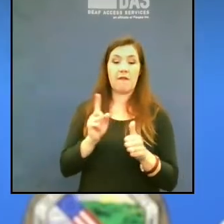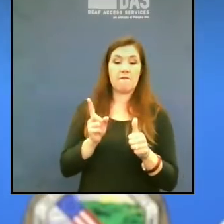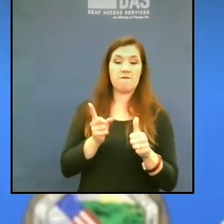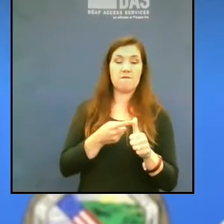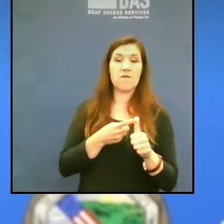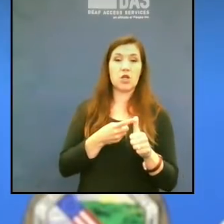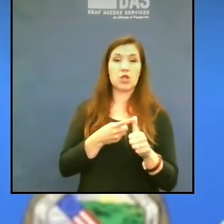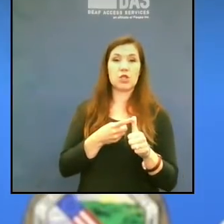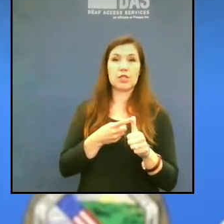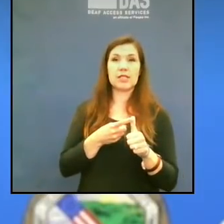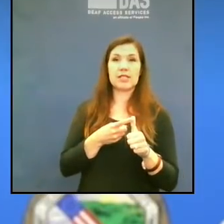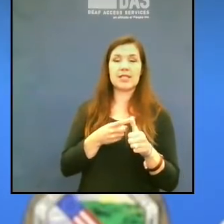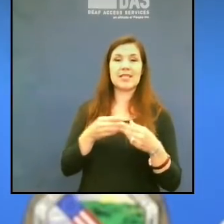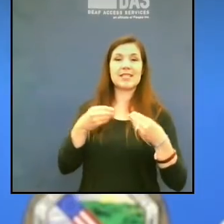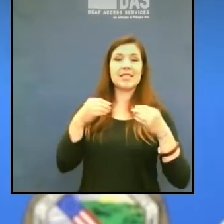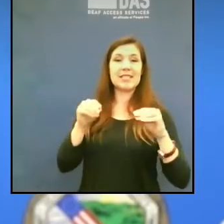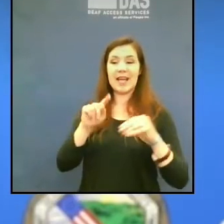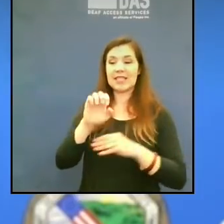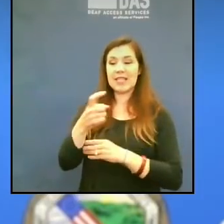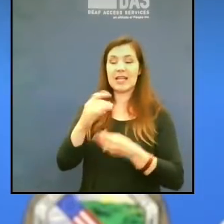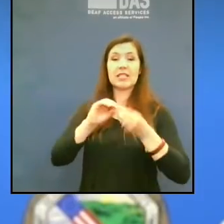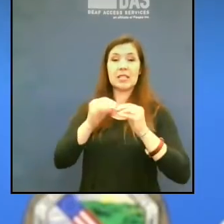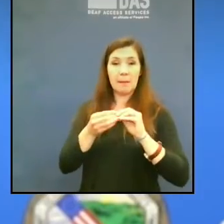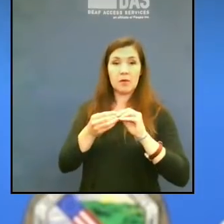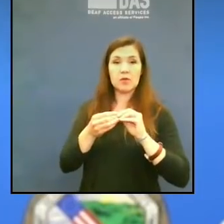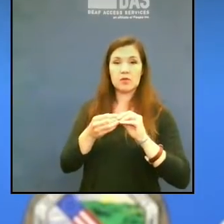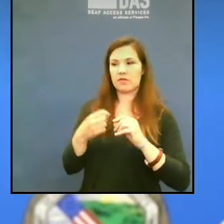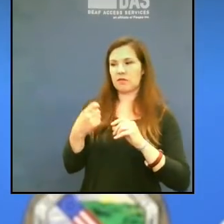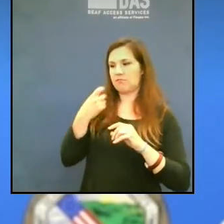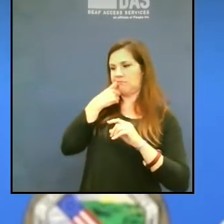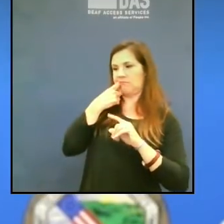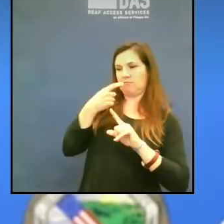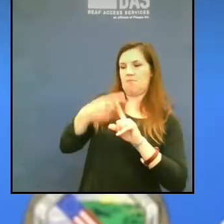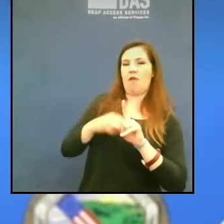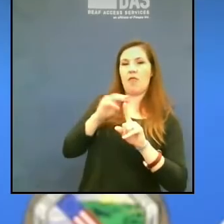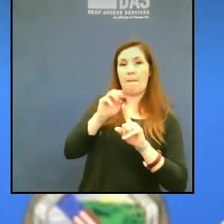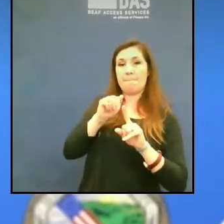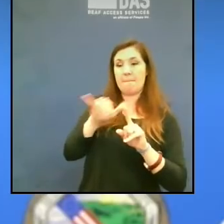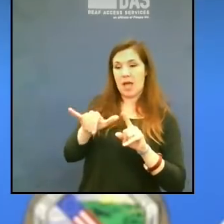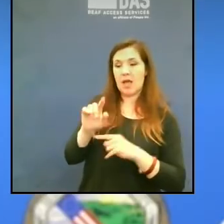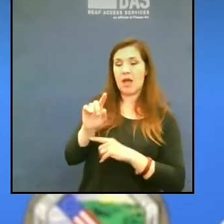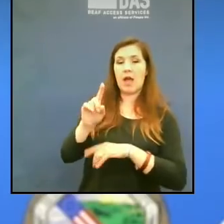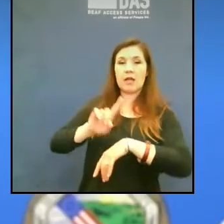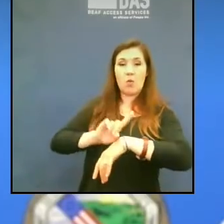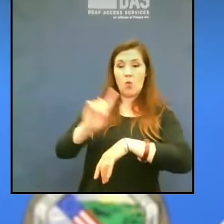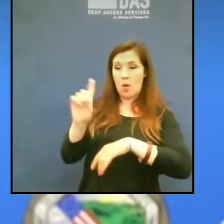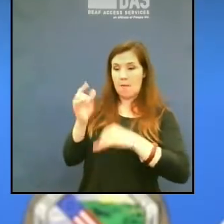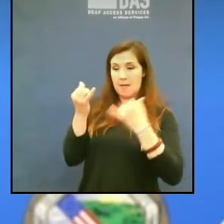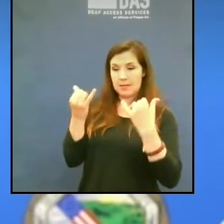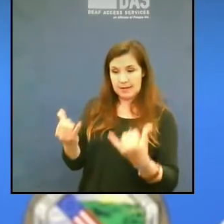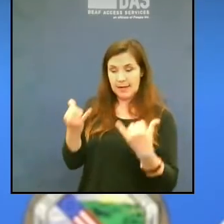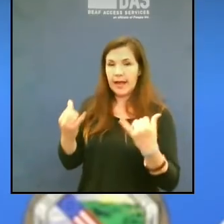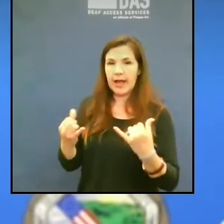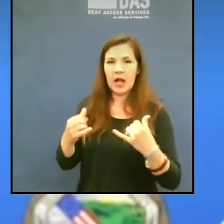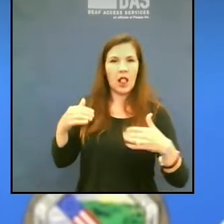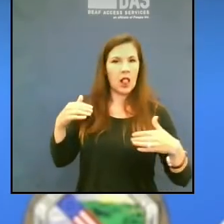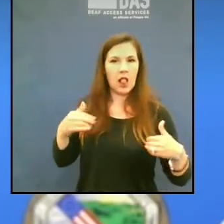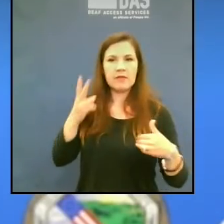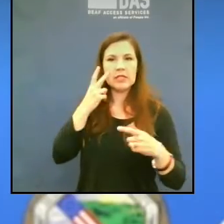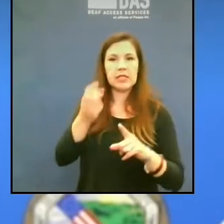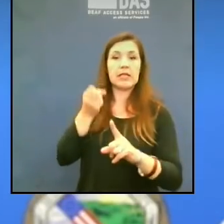first sales tax numbers for the month of May as of 1 p.m. today. I have not seen what impact that